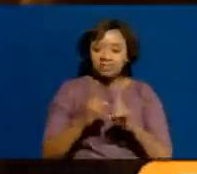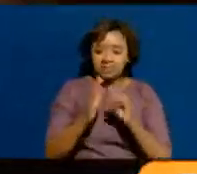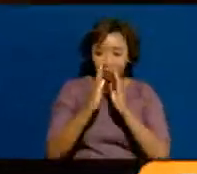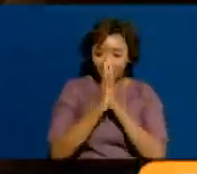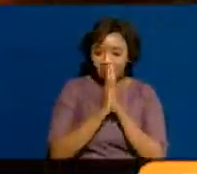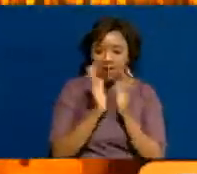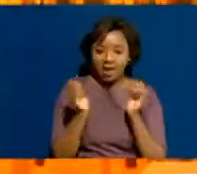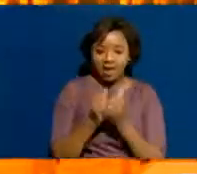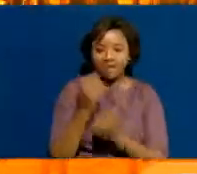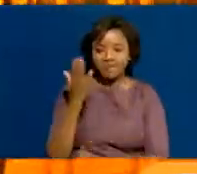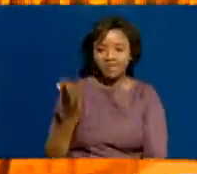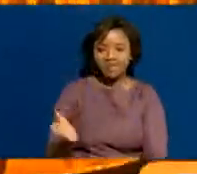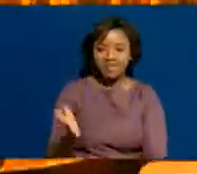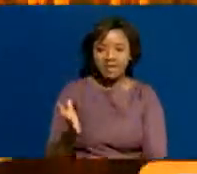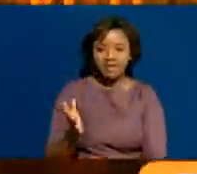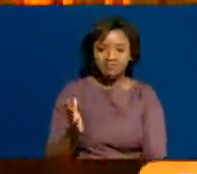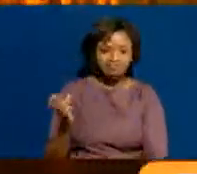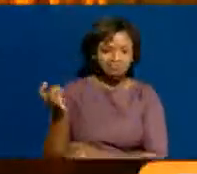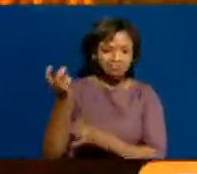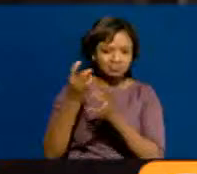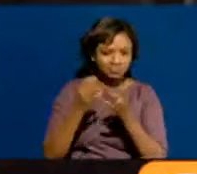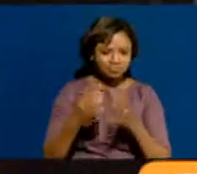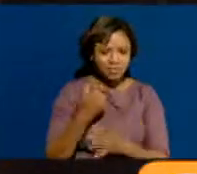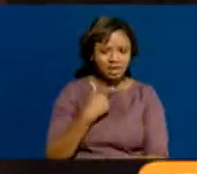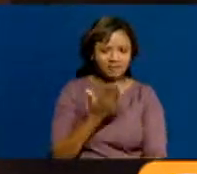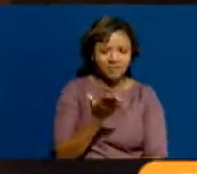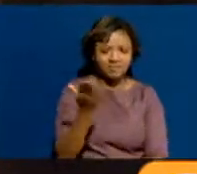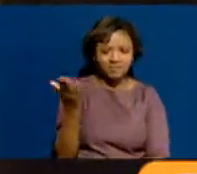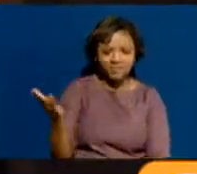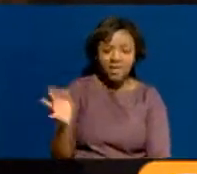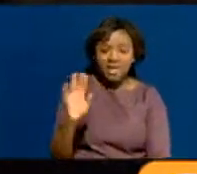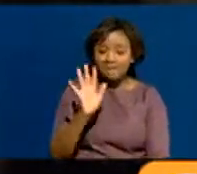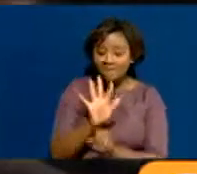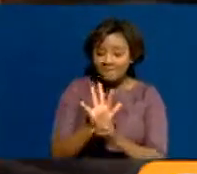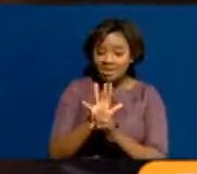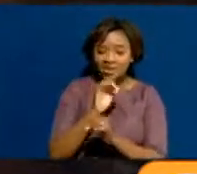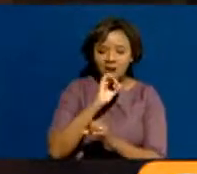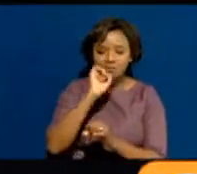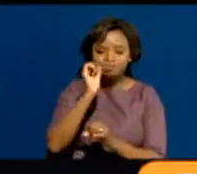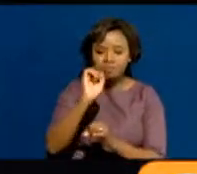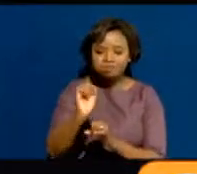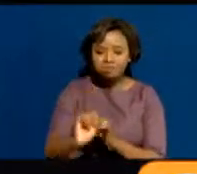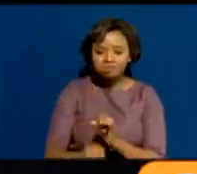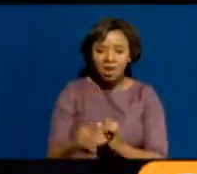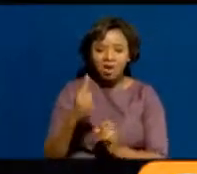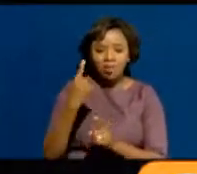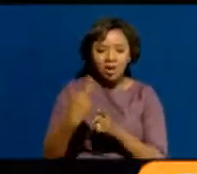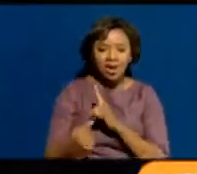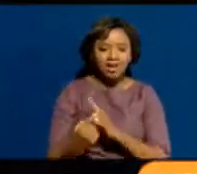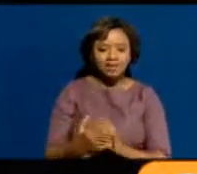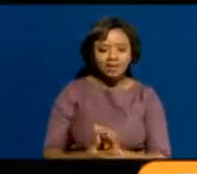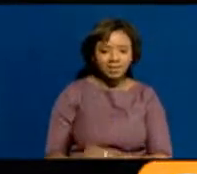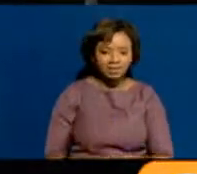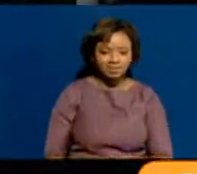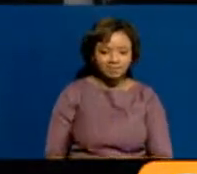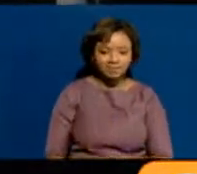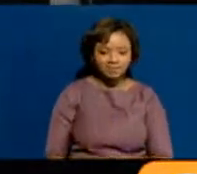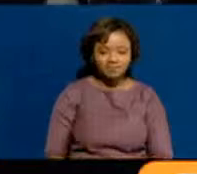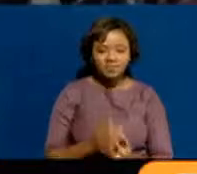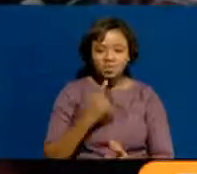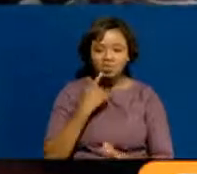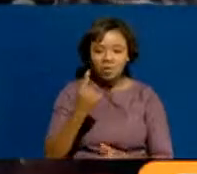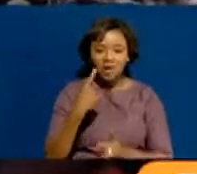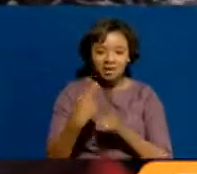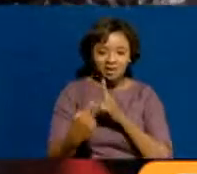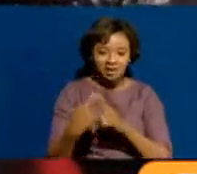which is adorned with priceless artifacts, many of which are said to be over 100 years old.